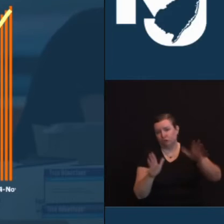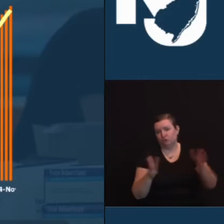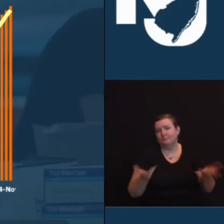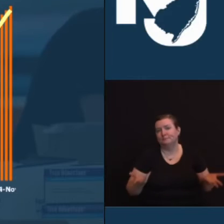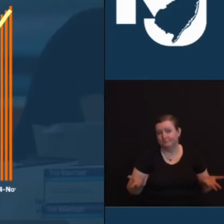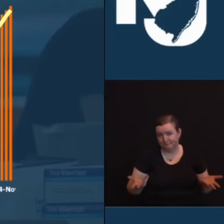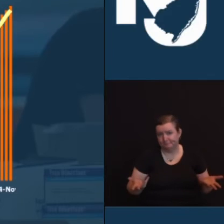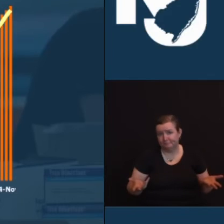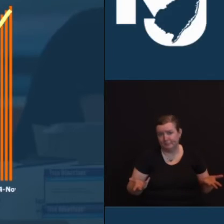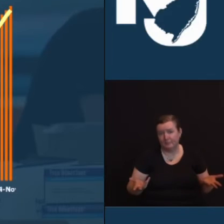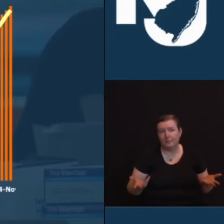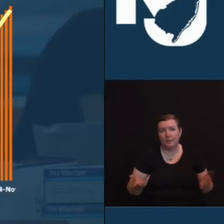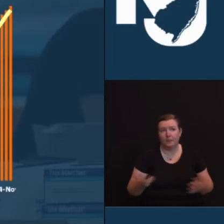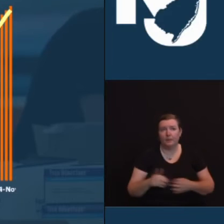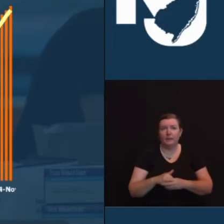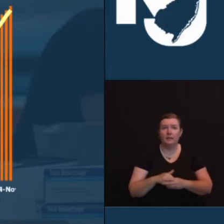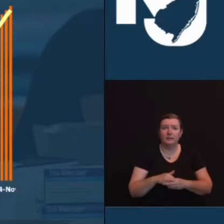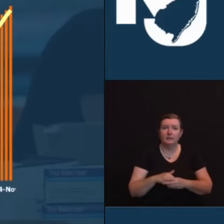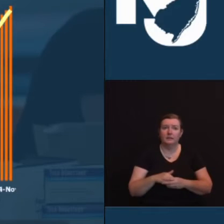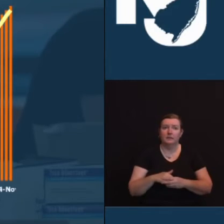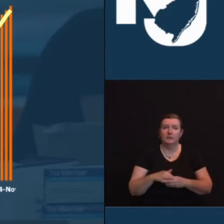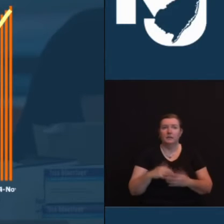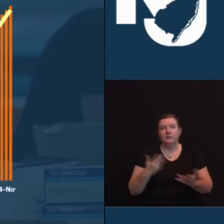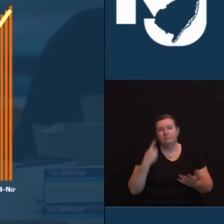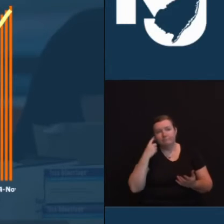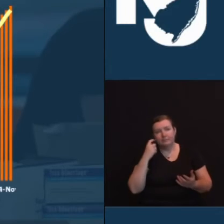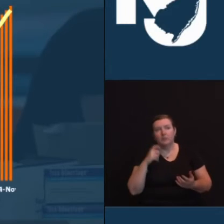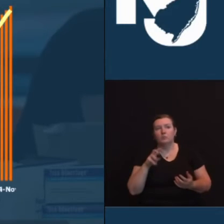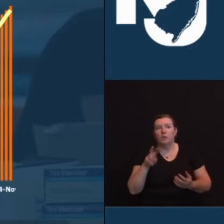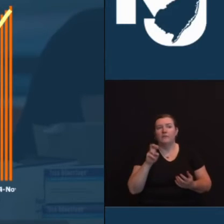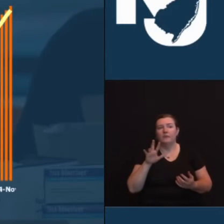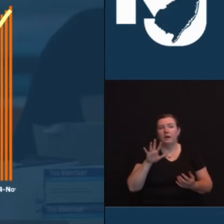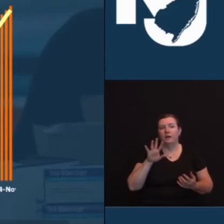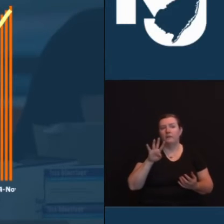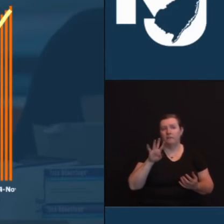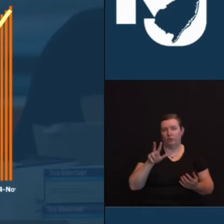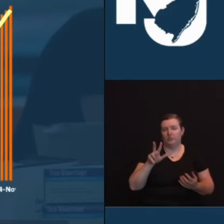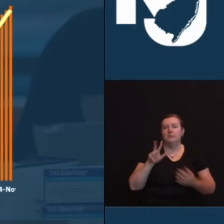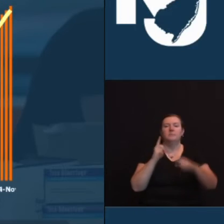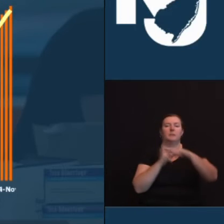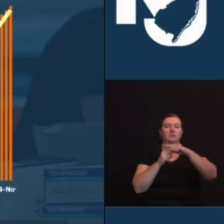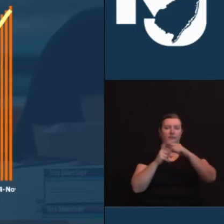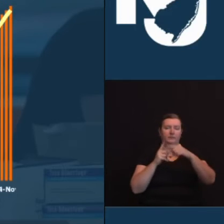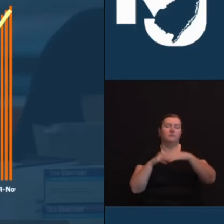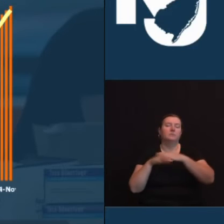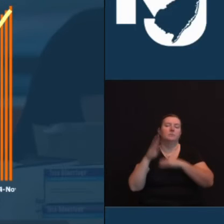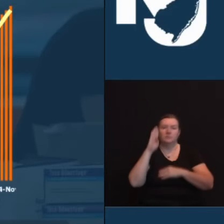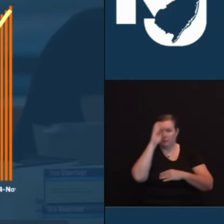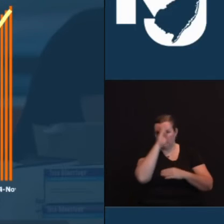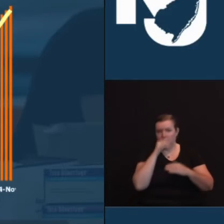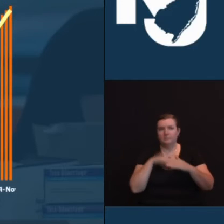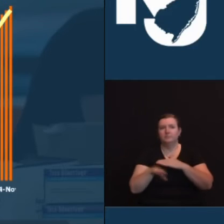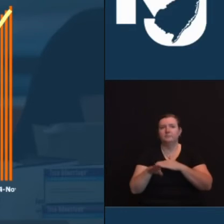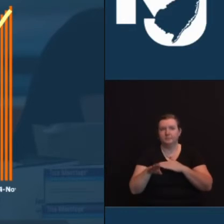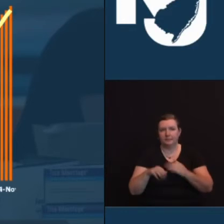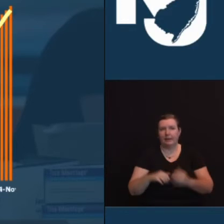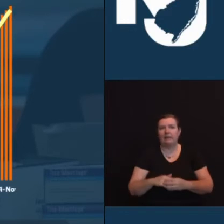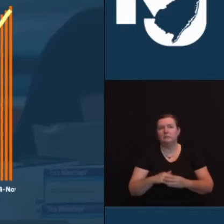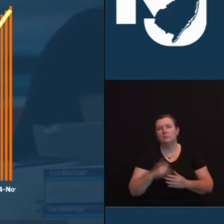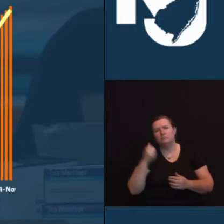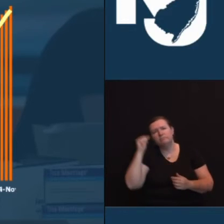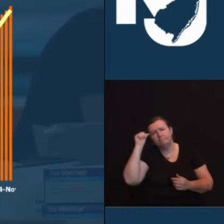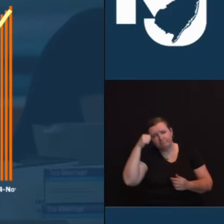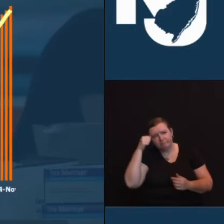253 COVID-positive patients were admitted just yesterday. And just yesterday, again, this is apples to oranges because they're not yet